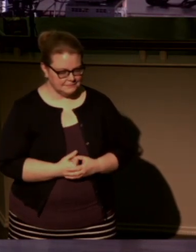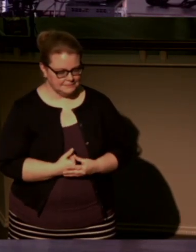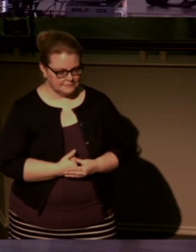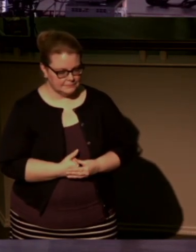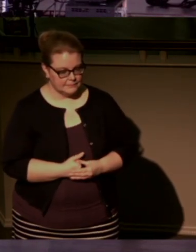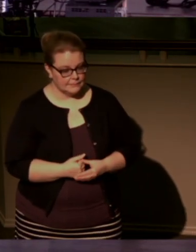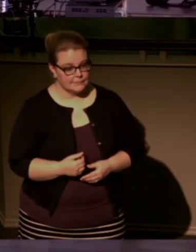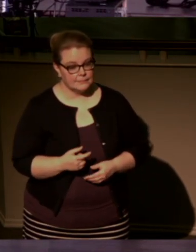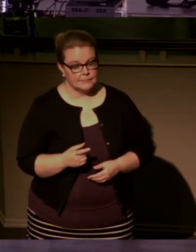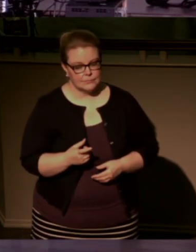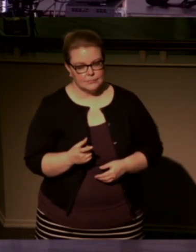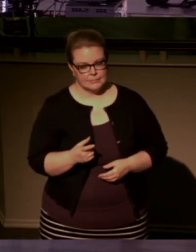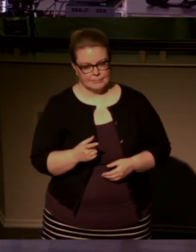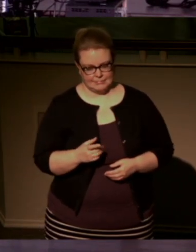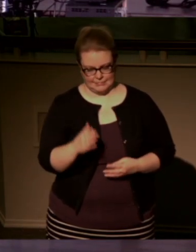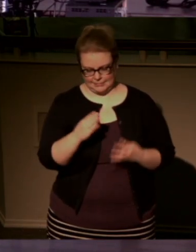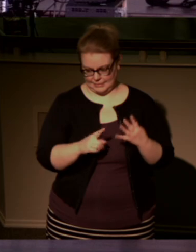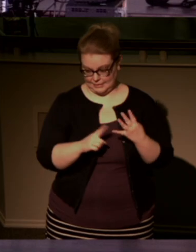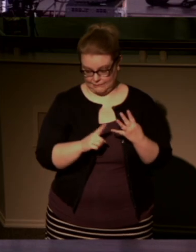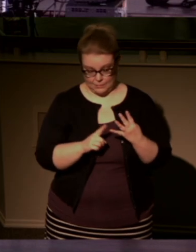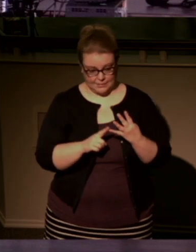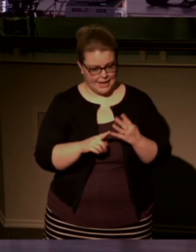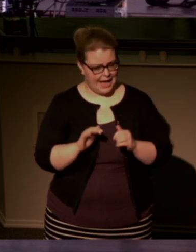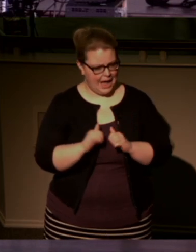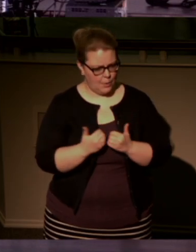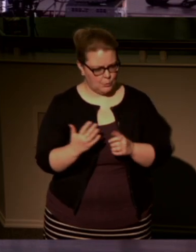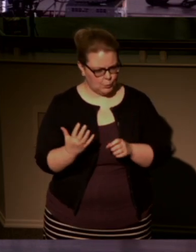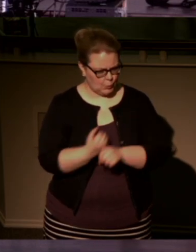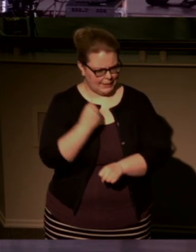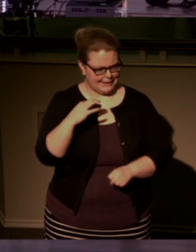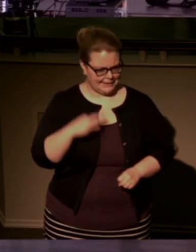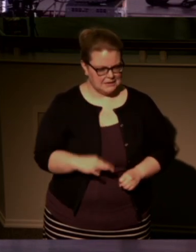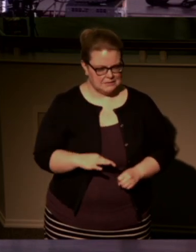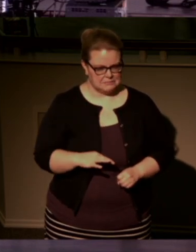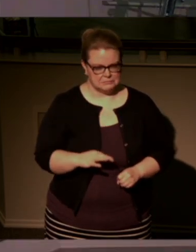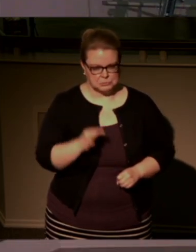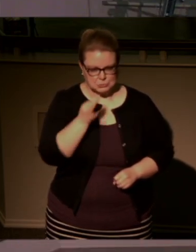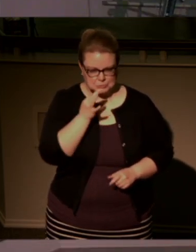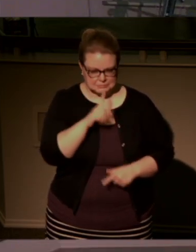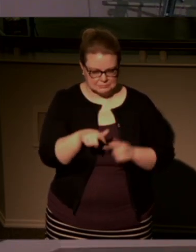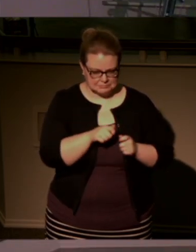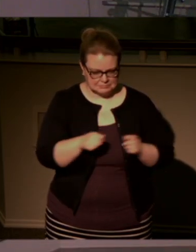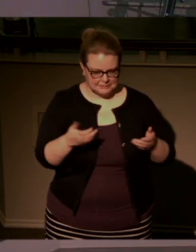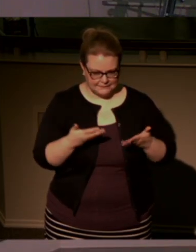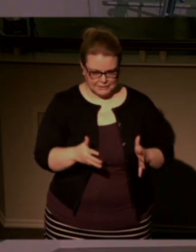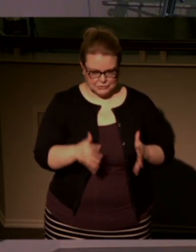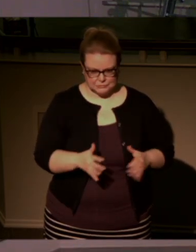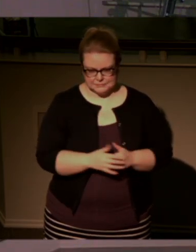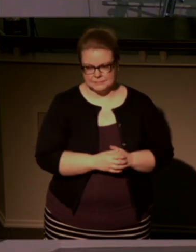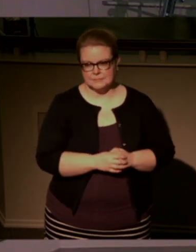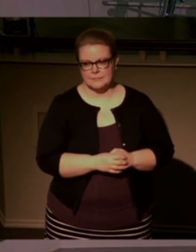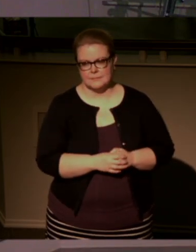And then here's the fourth thing for winning, and then we're going to wrap this up.